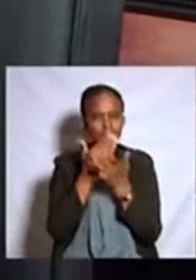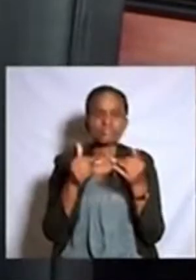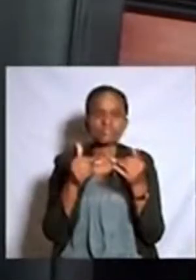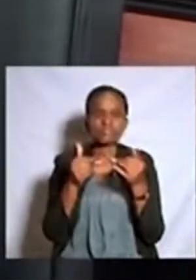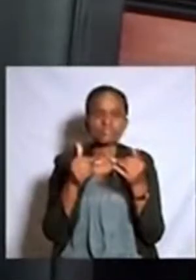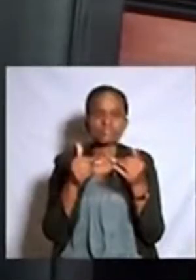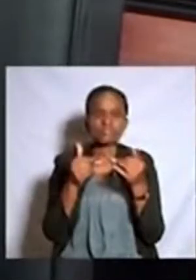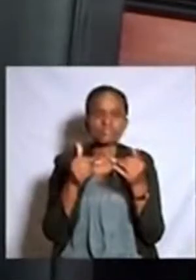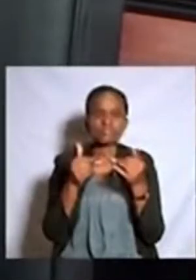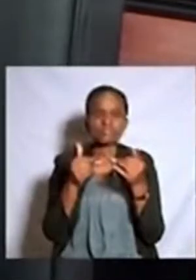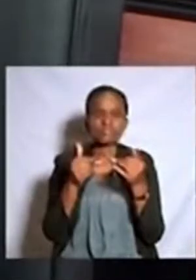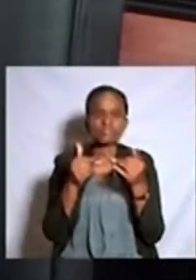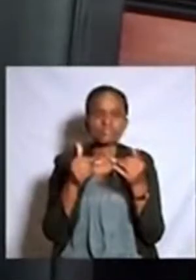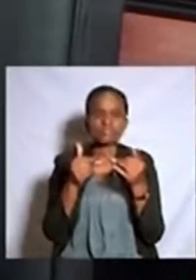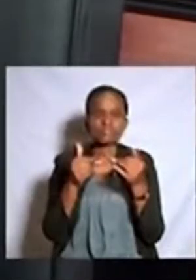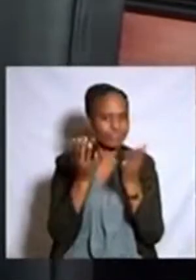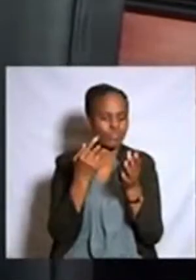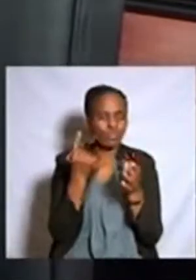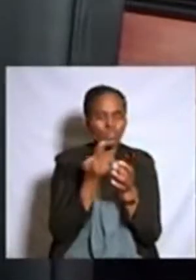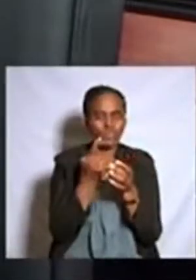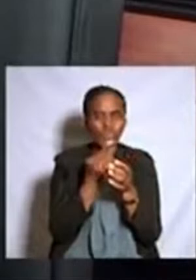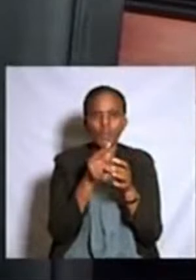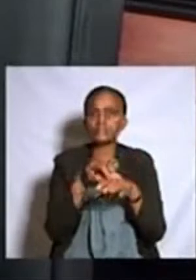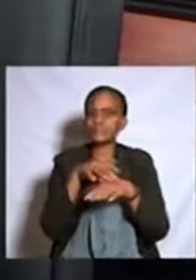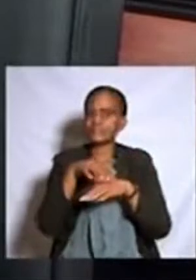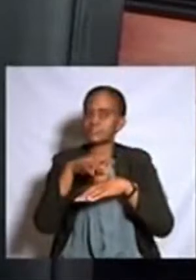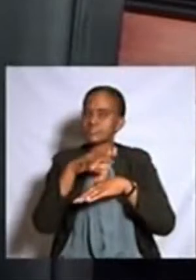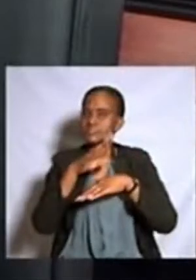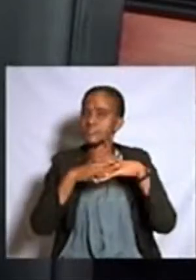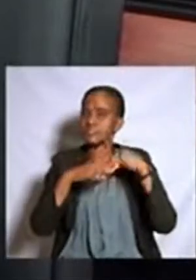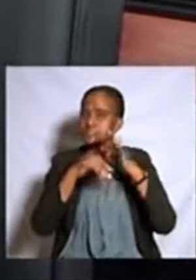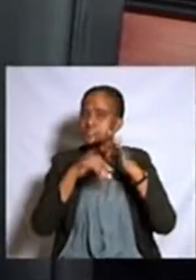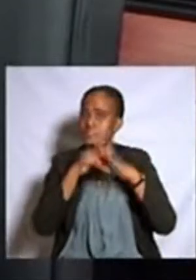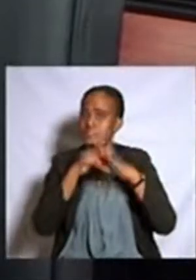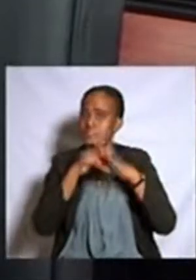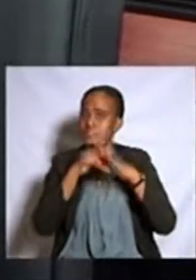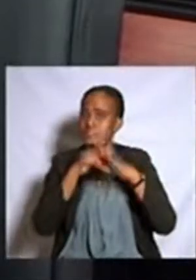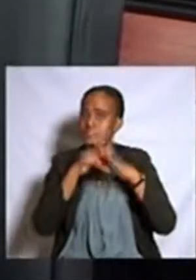So I think just to give comfort to the committee that I think so